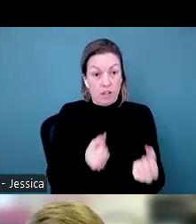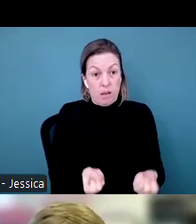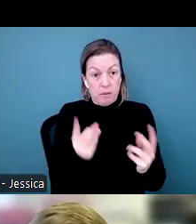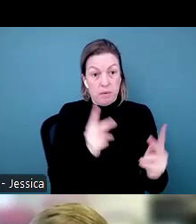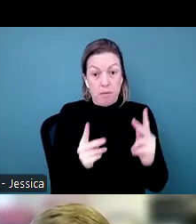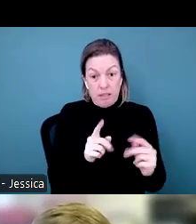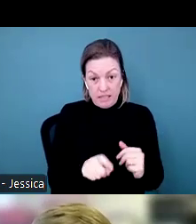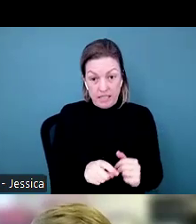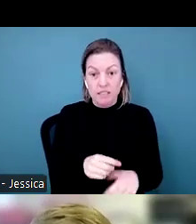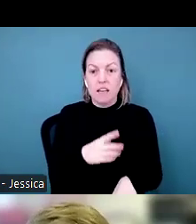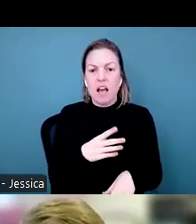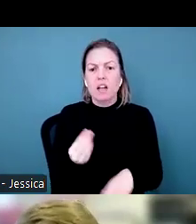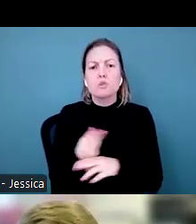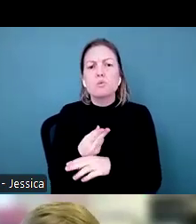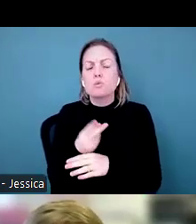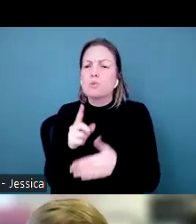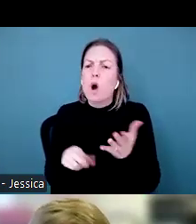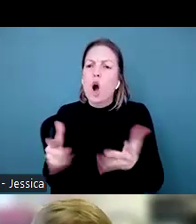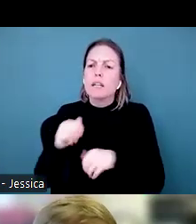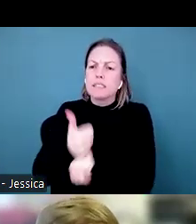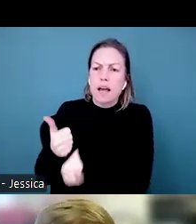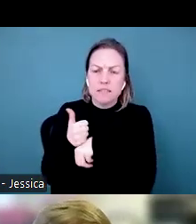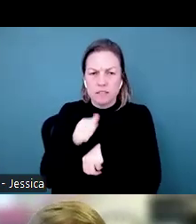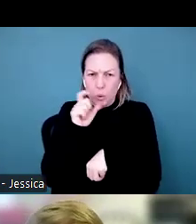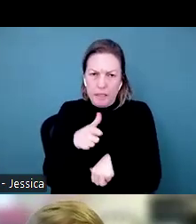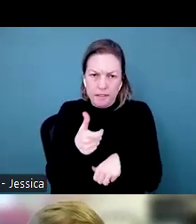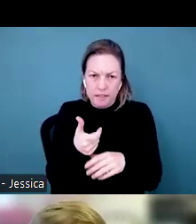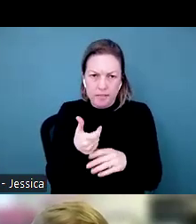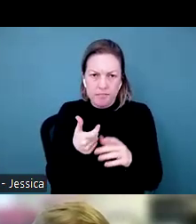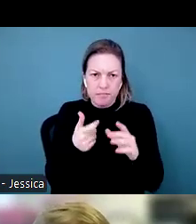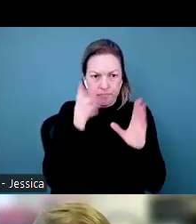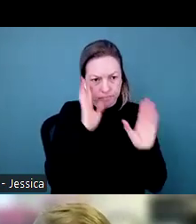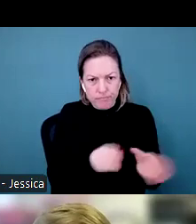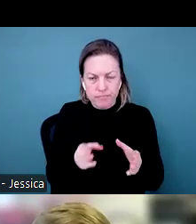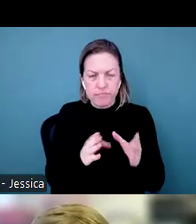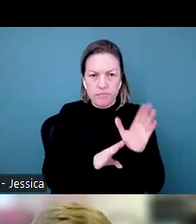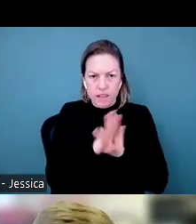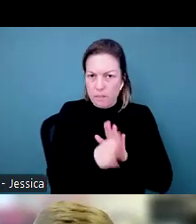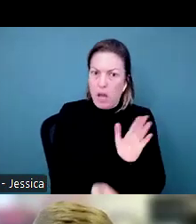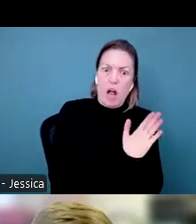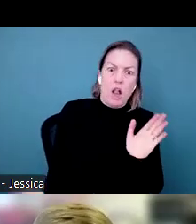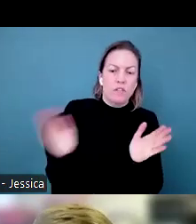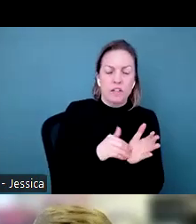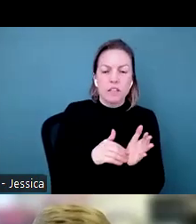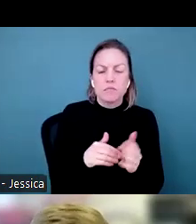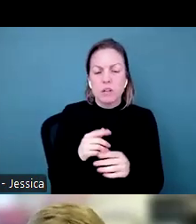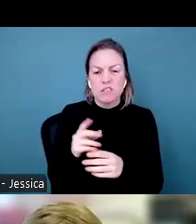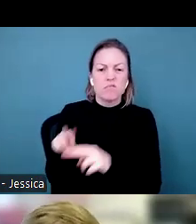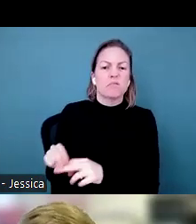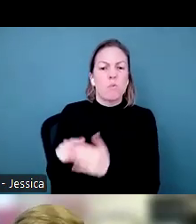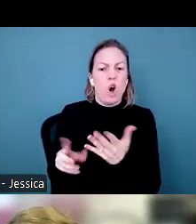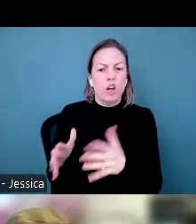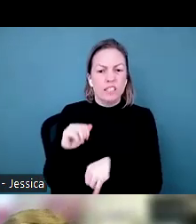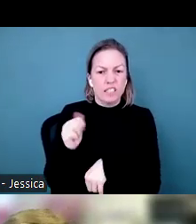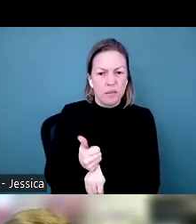wheel, to synthesize a curriculum that points caregivers to the existing resources in a structured way. Next